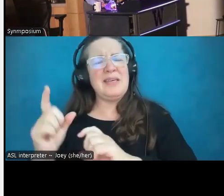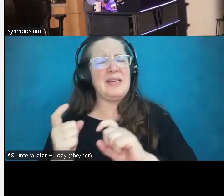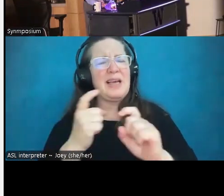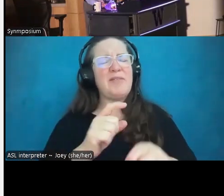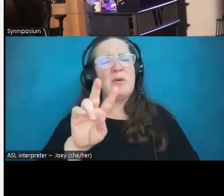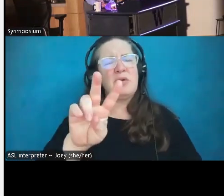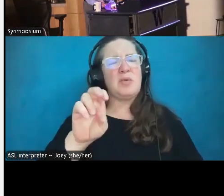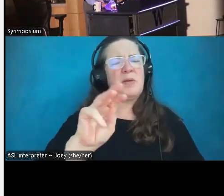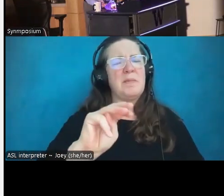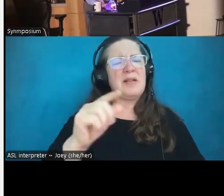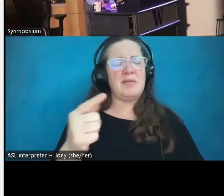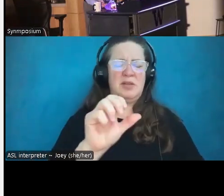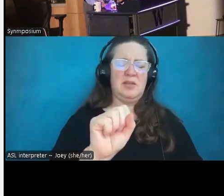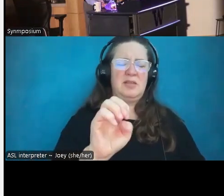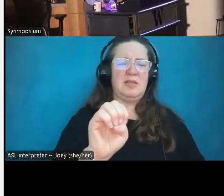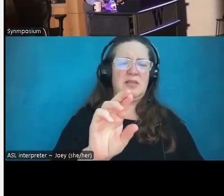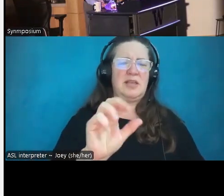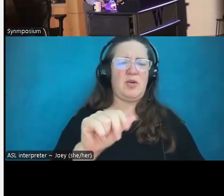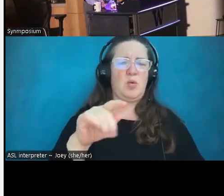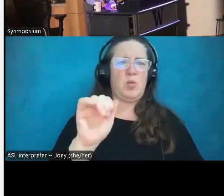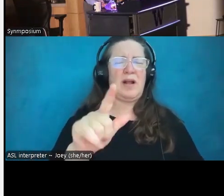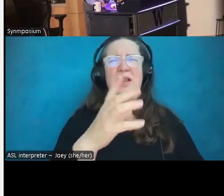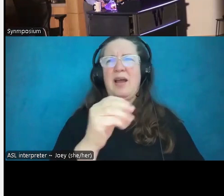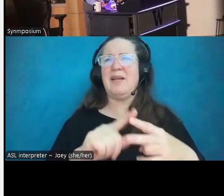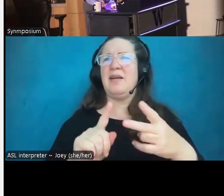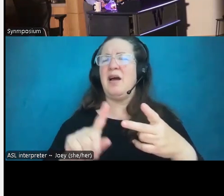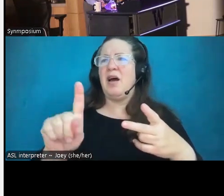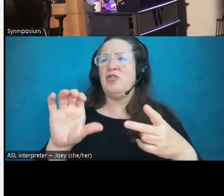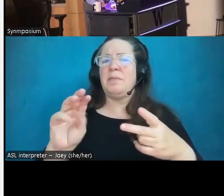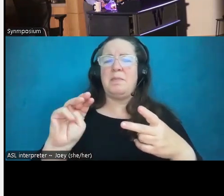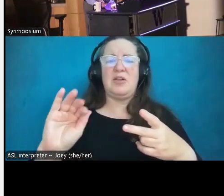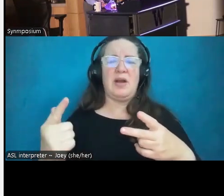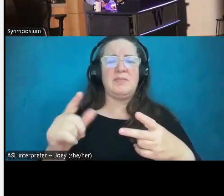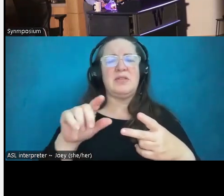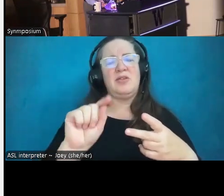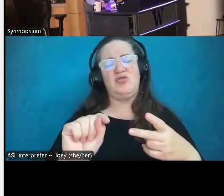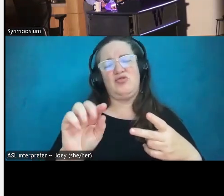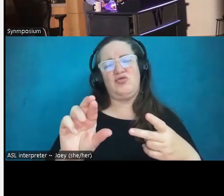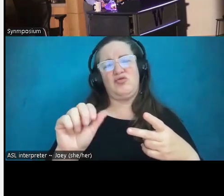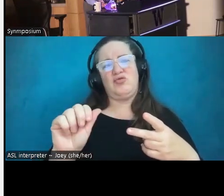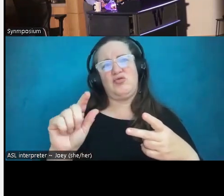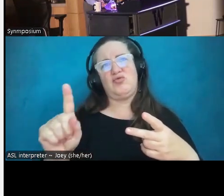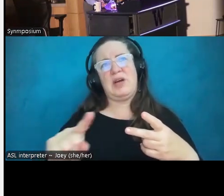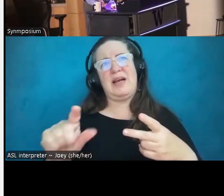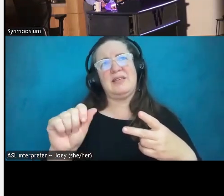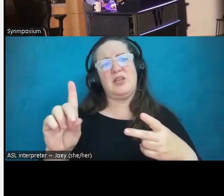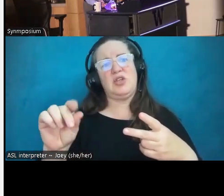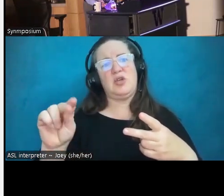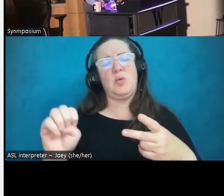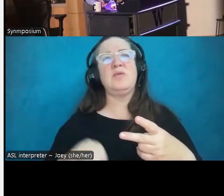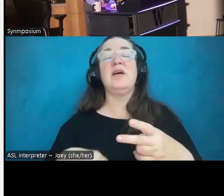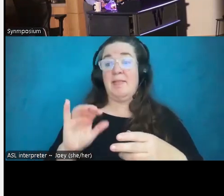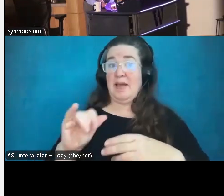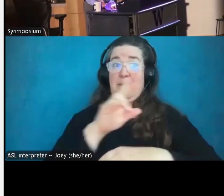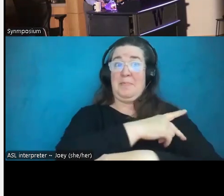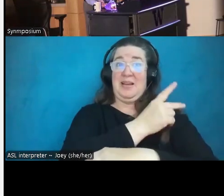100 milligrams of Trazodone and something else, I can't remember. And the patient says, just around that time, I started to feel really just